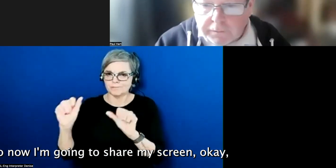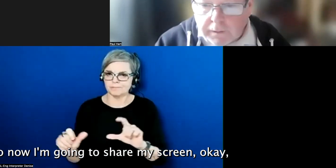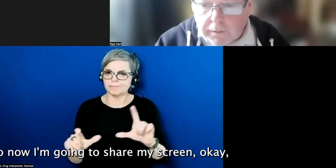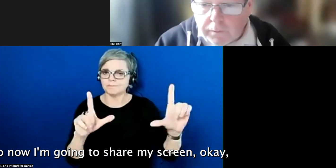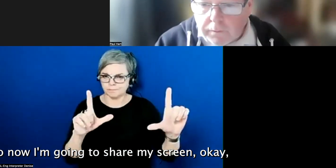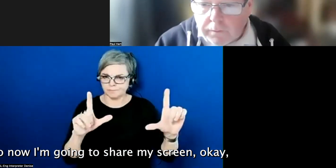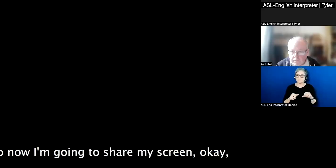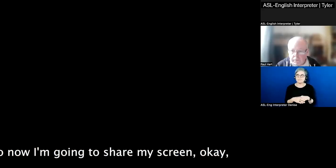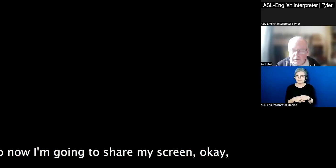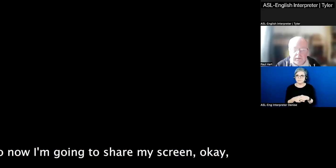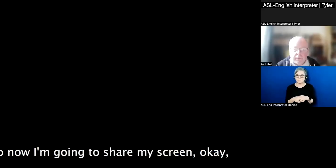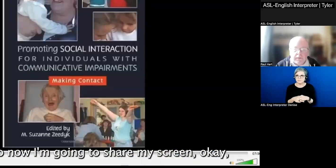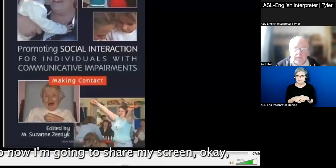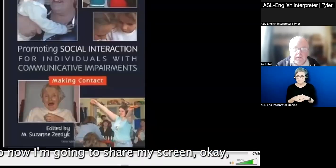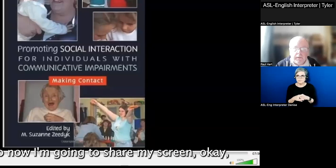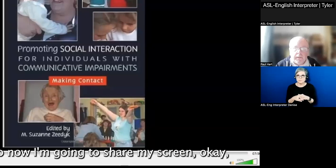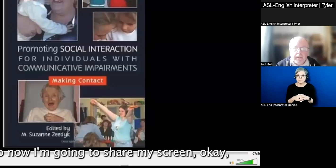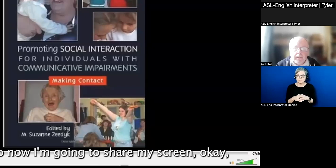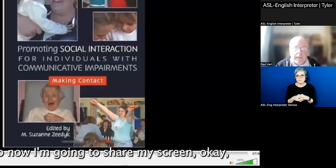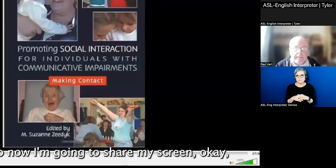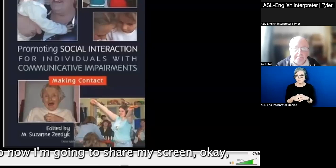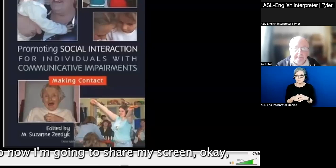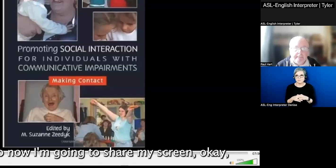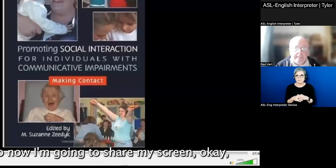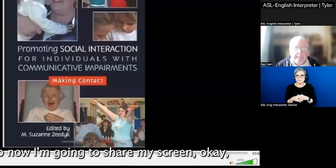Share sound.